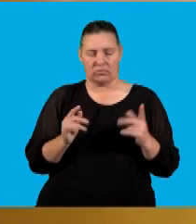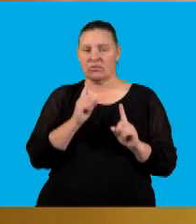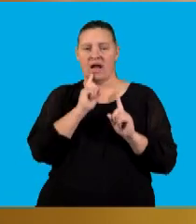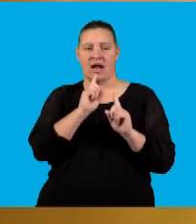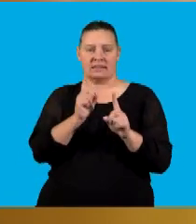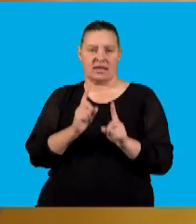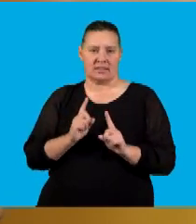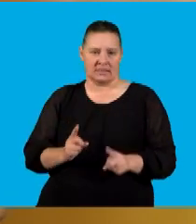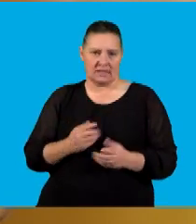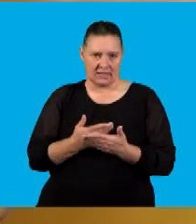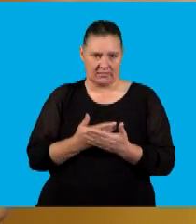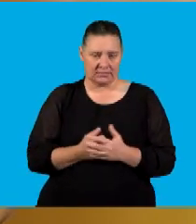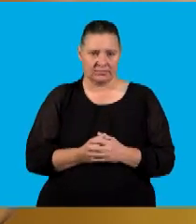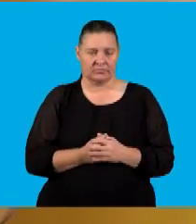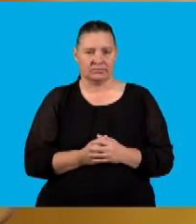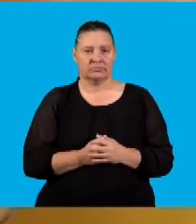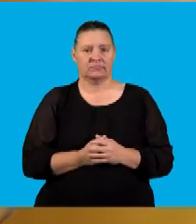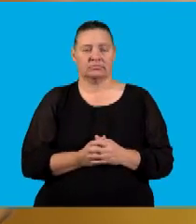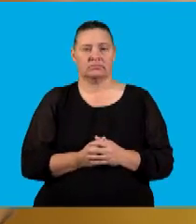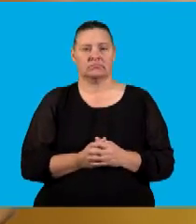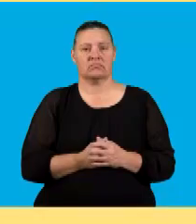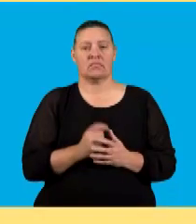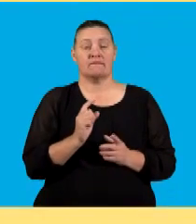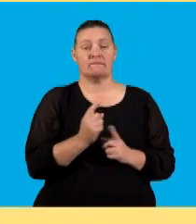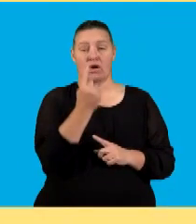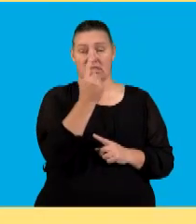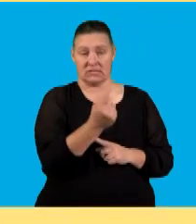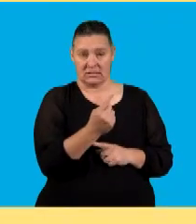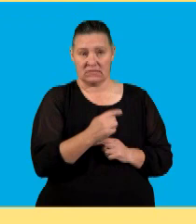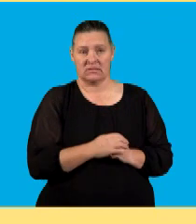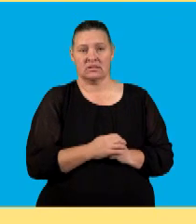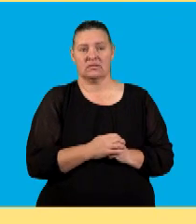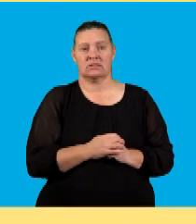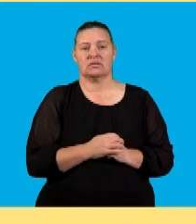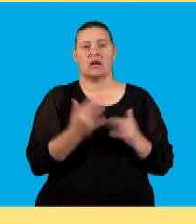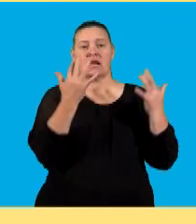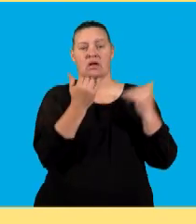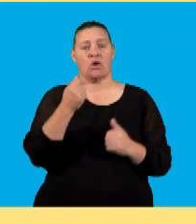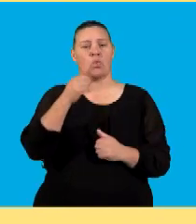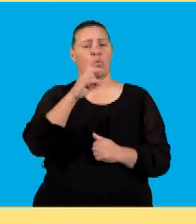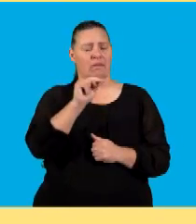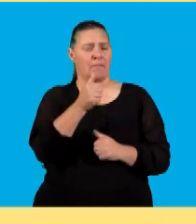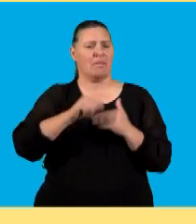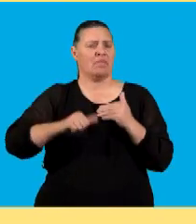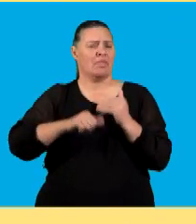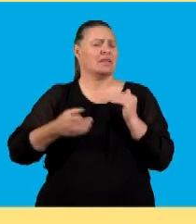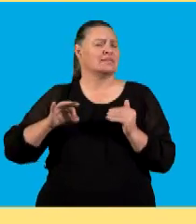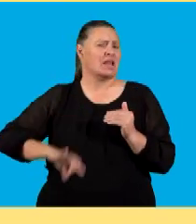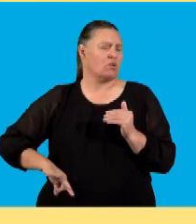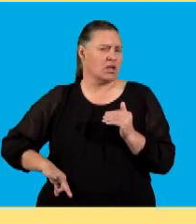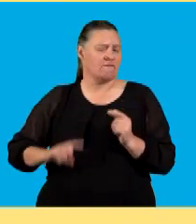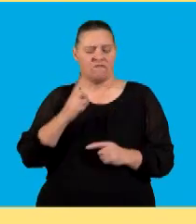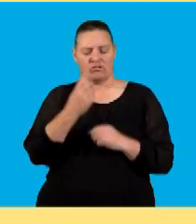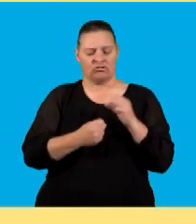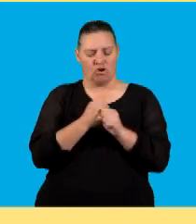answer particular questions. The first question that we're going to answer is calculate Gwen's monthly salary in her